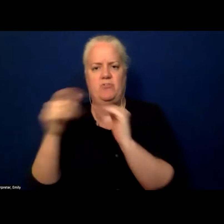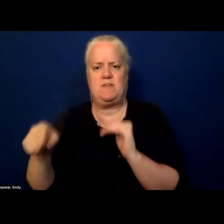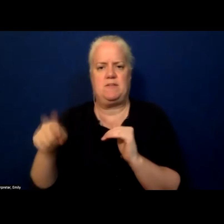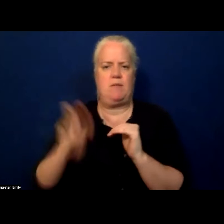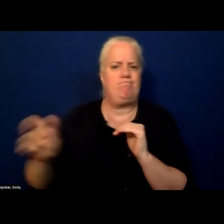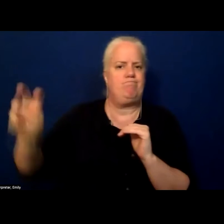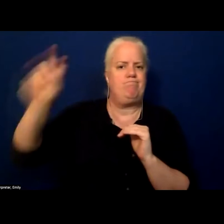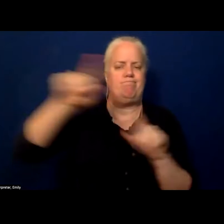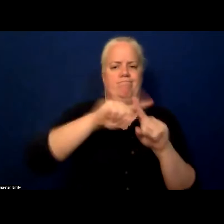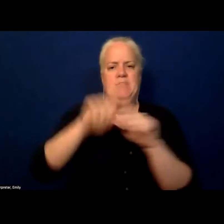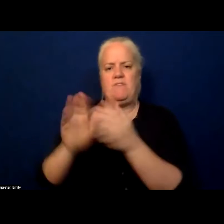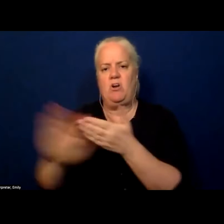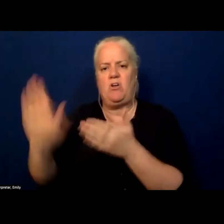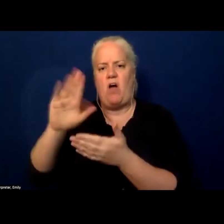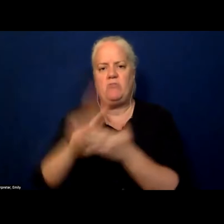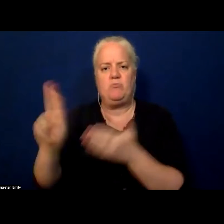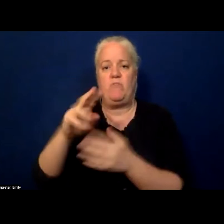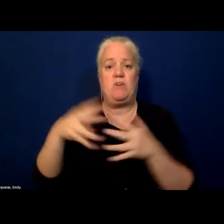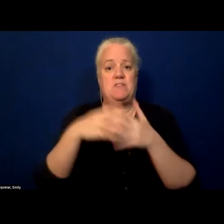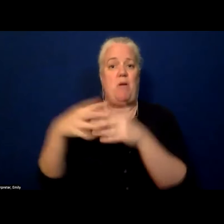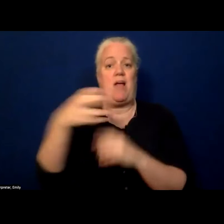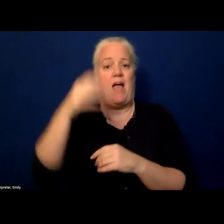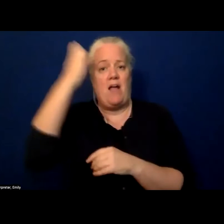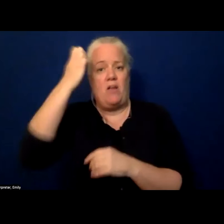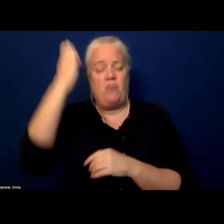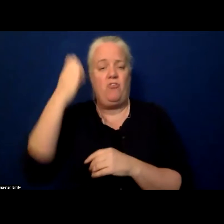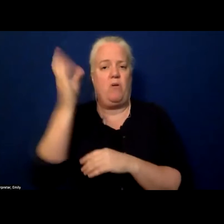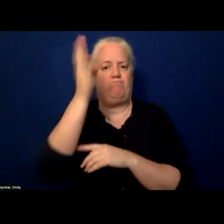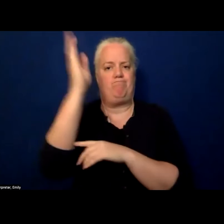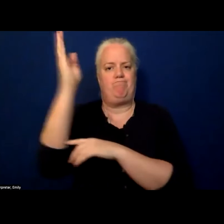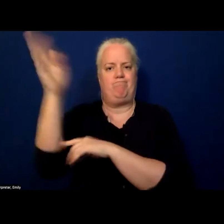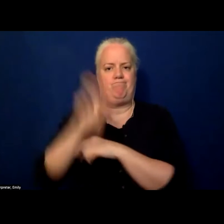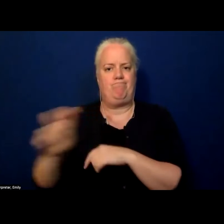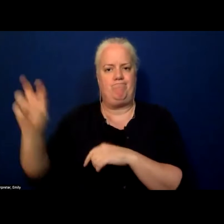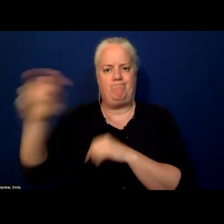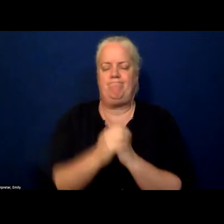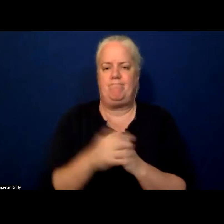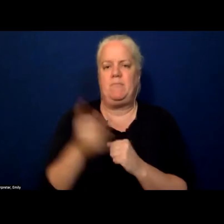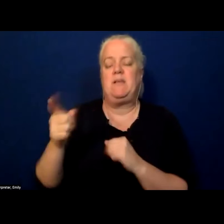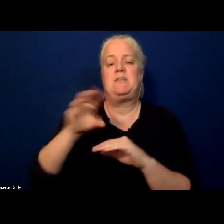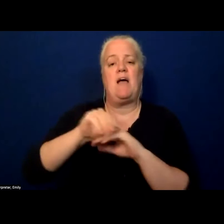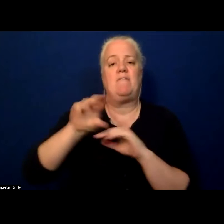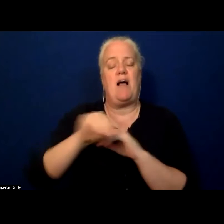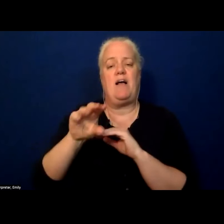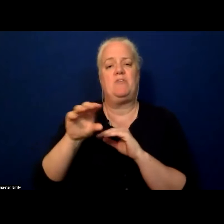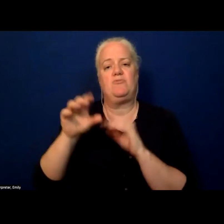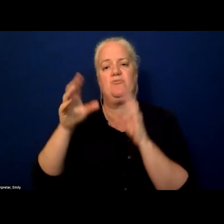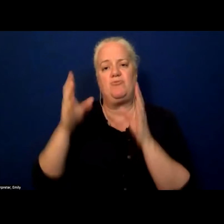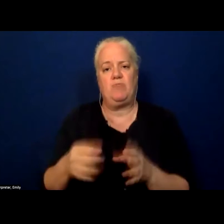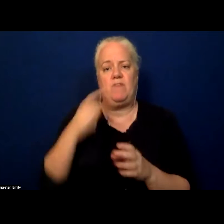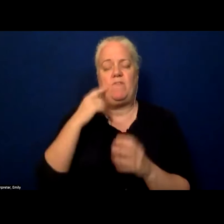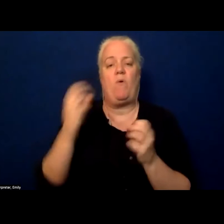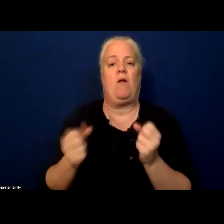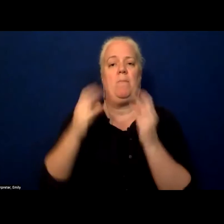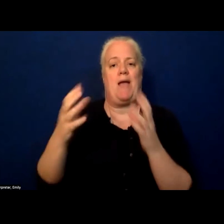the US and Europe. He's acted as a climate justice policy advisor for numerous elected officials and candidates for office,